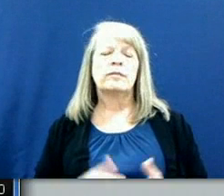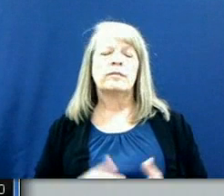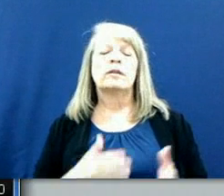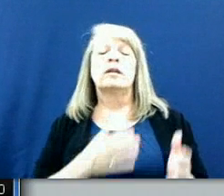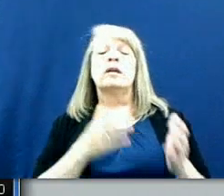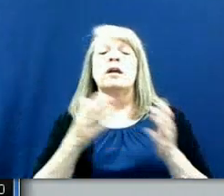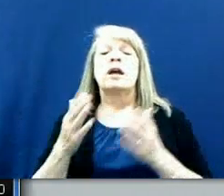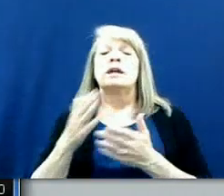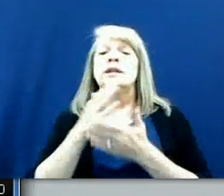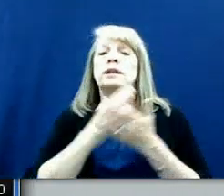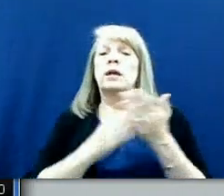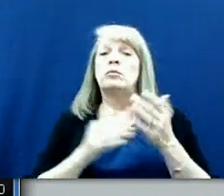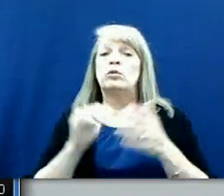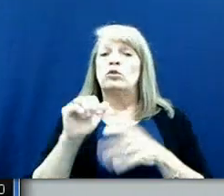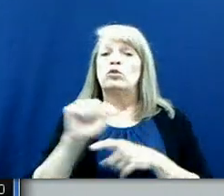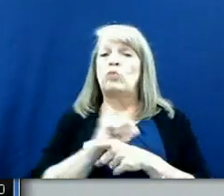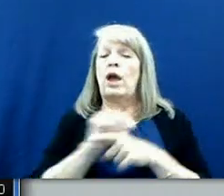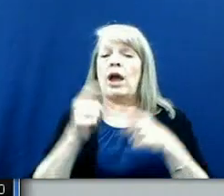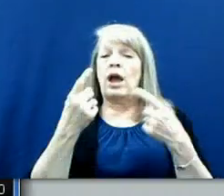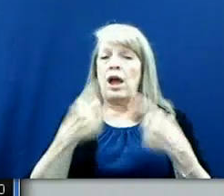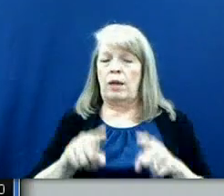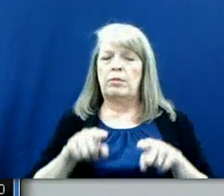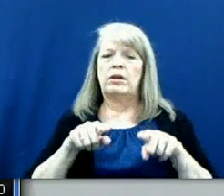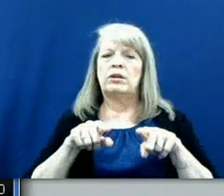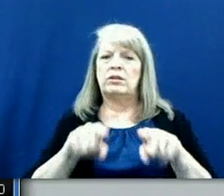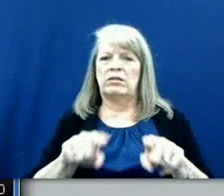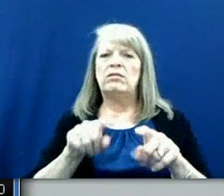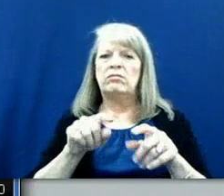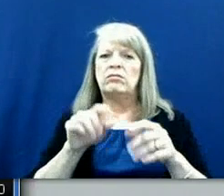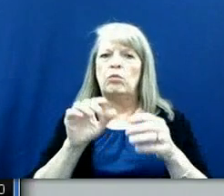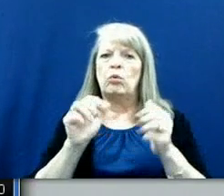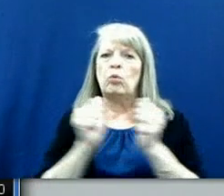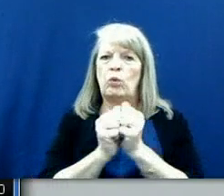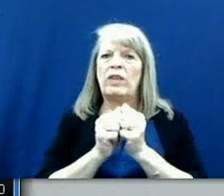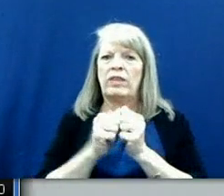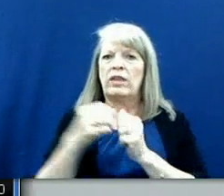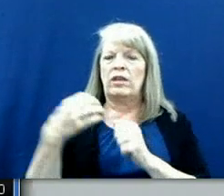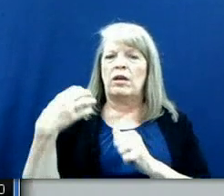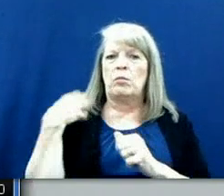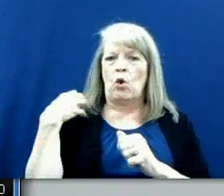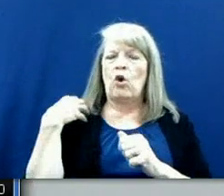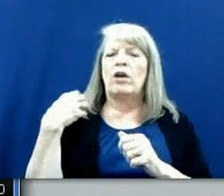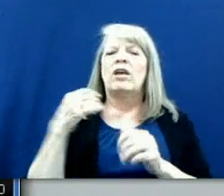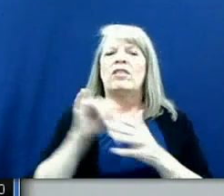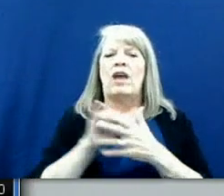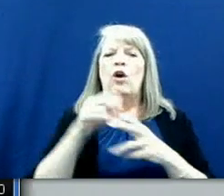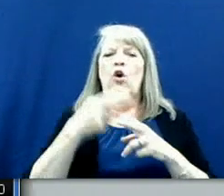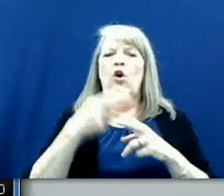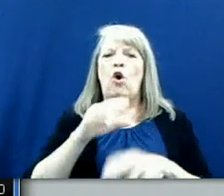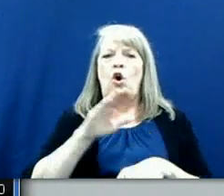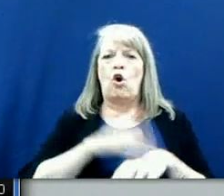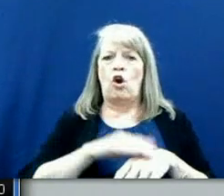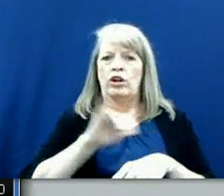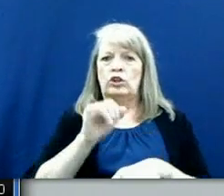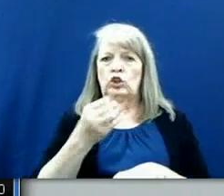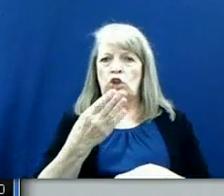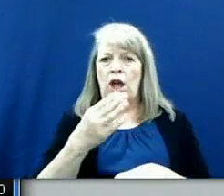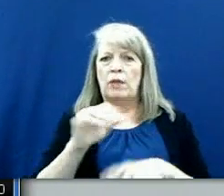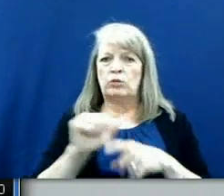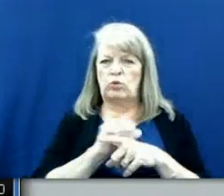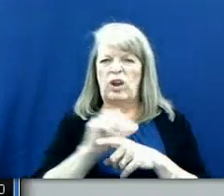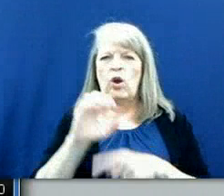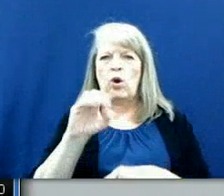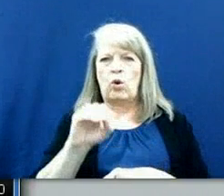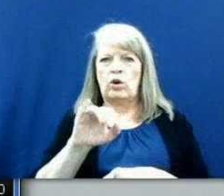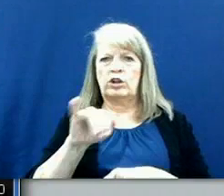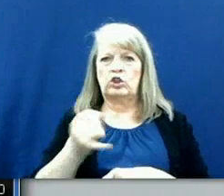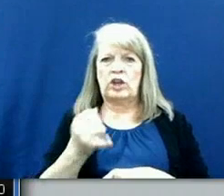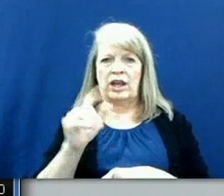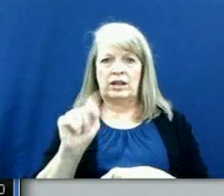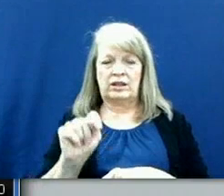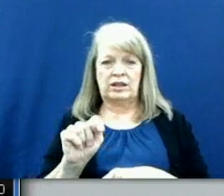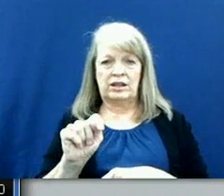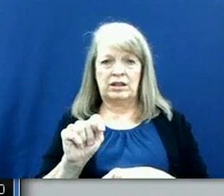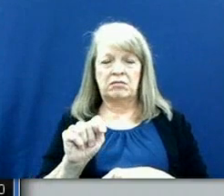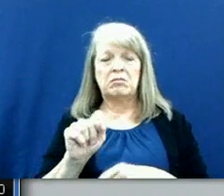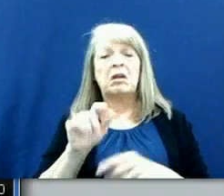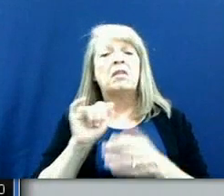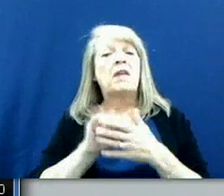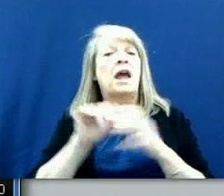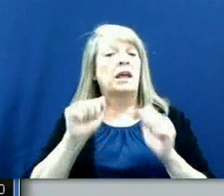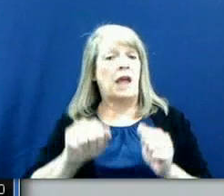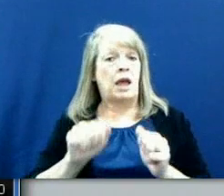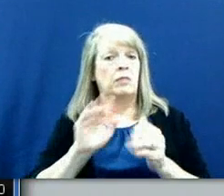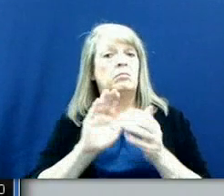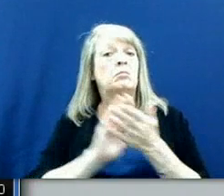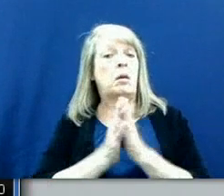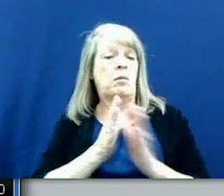Some training is provided in collaboration with employers as OJT or on-the-job training. OJT may be a